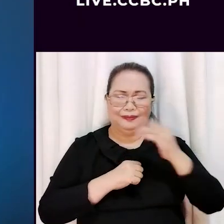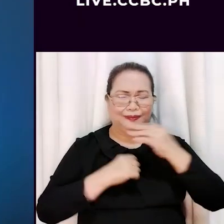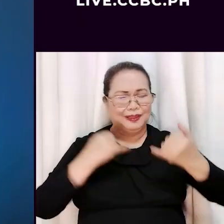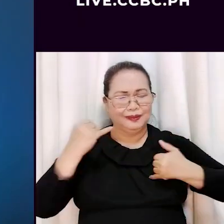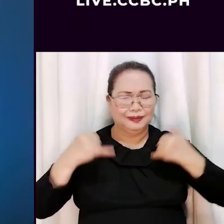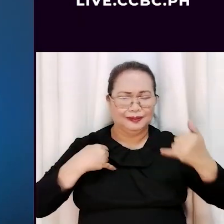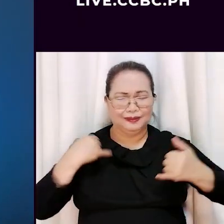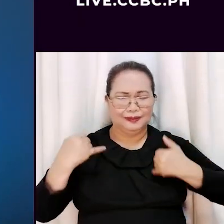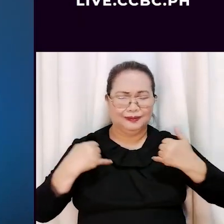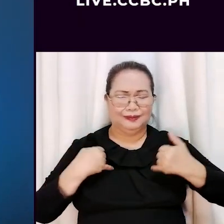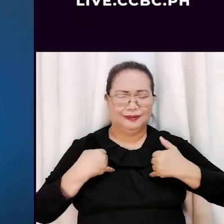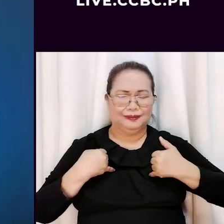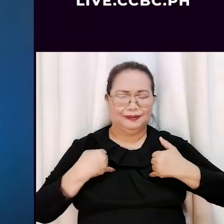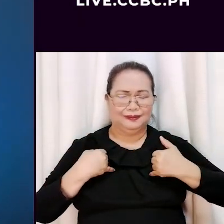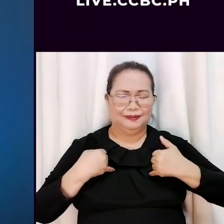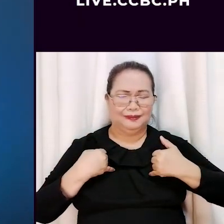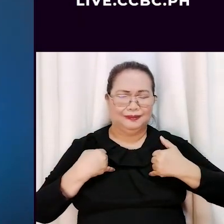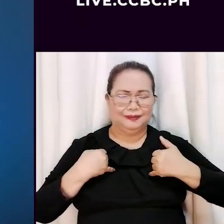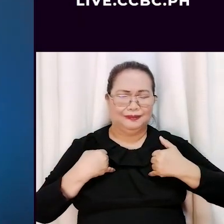joy